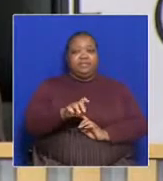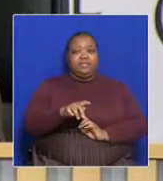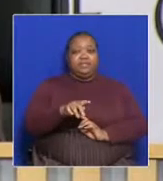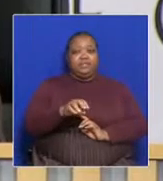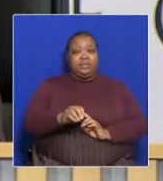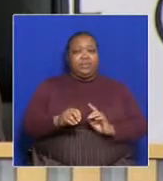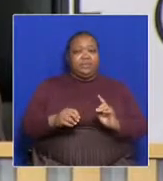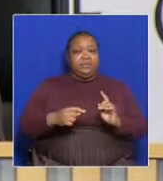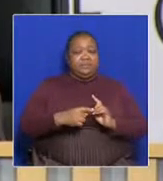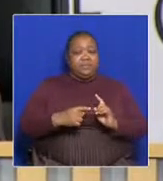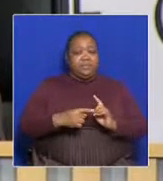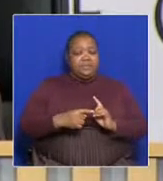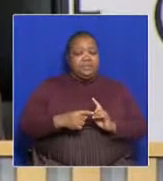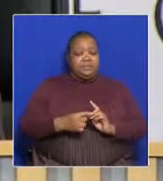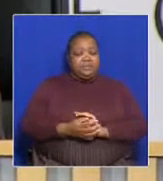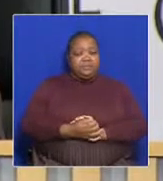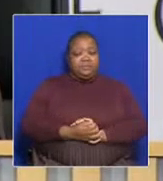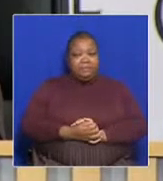correct.